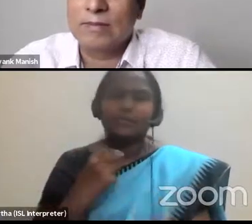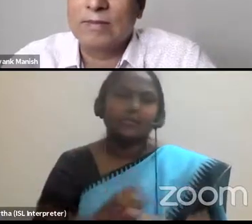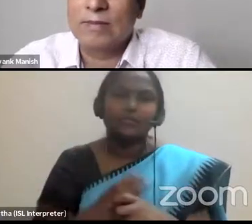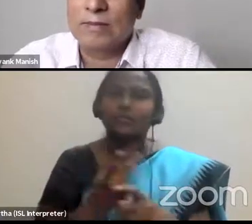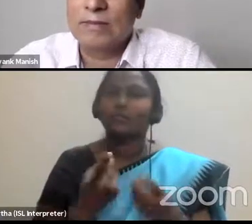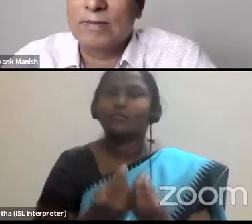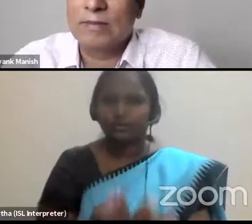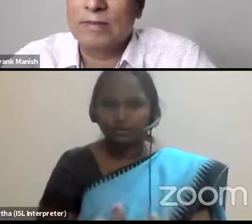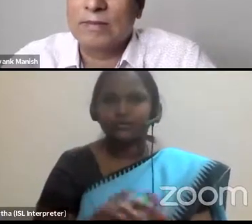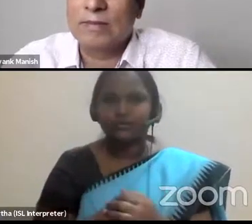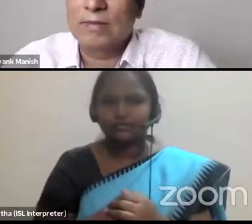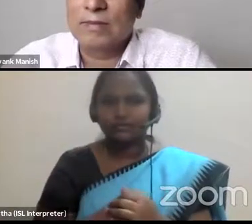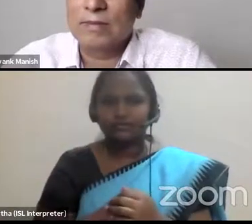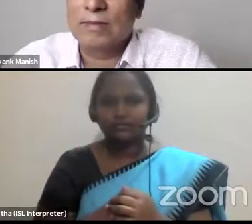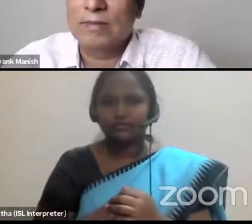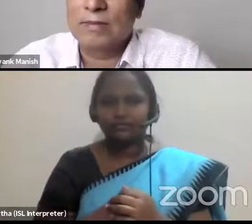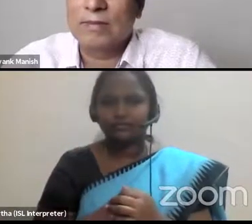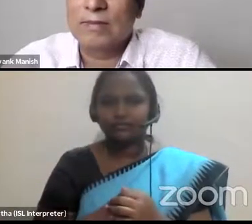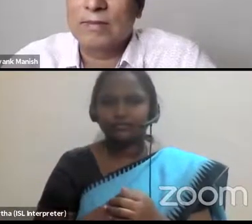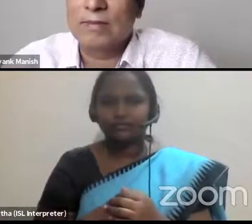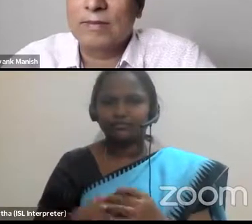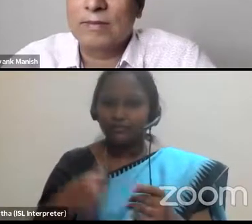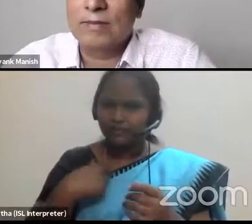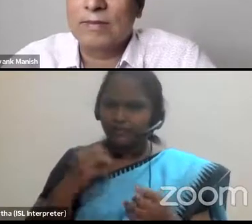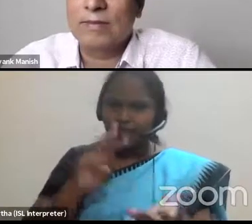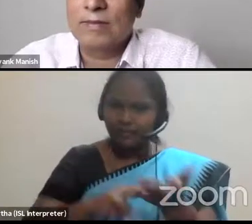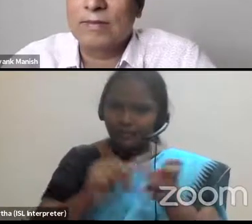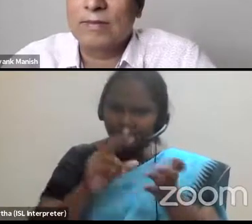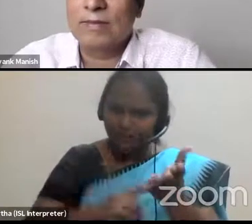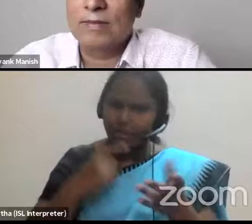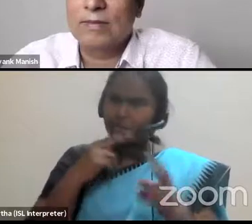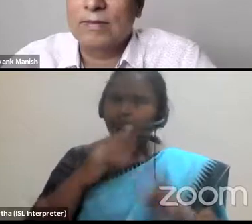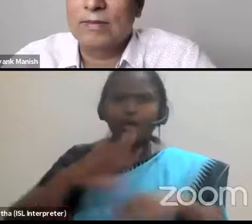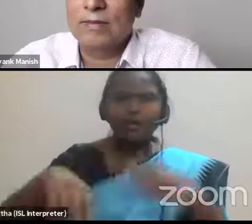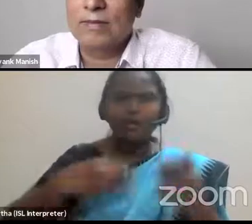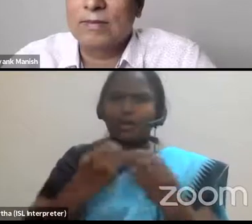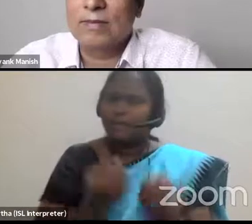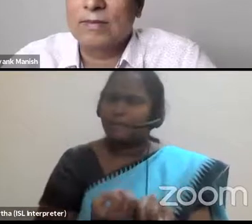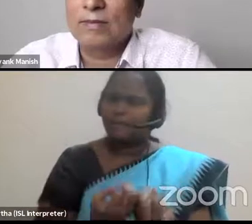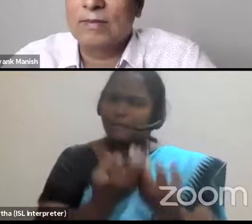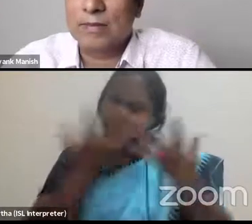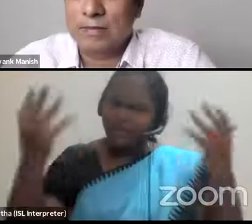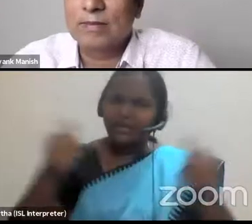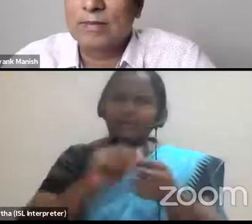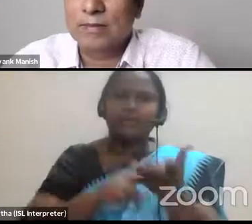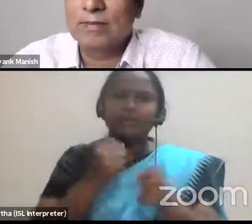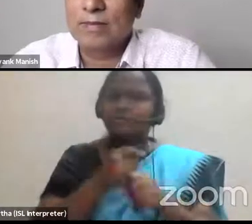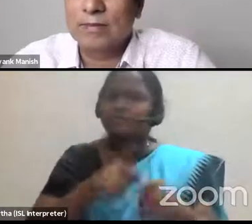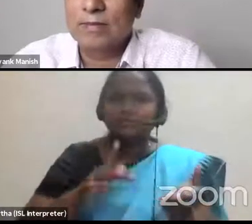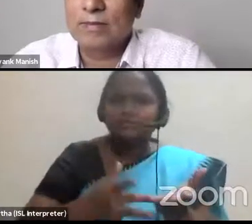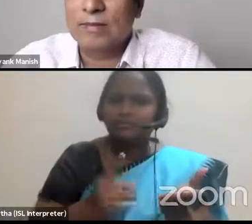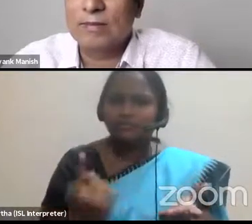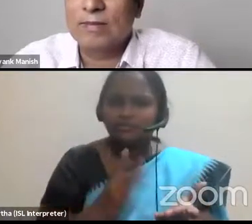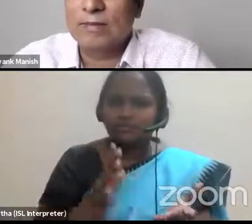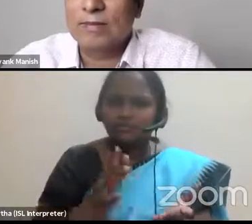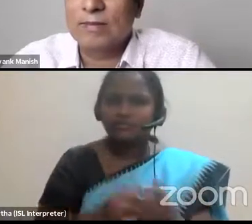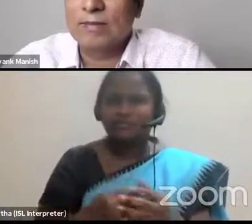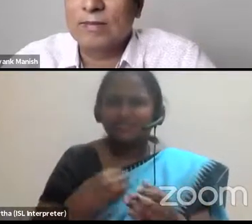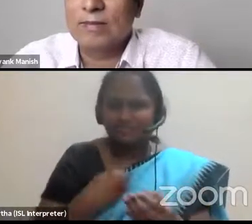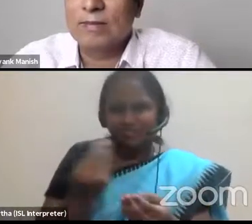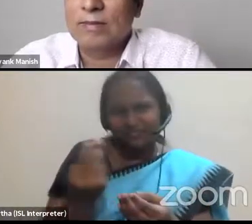right? So as Mayank talked about, there are multiple angles to it. It's not just about the technology. So I'll just talk